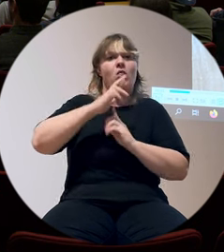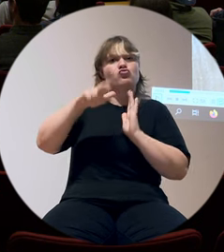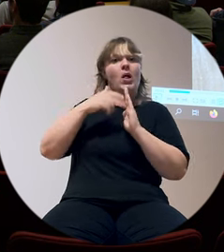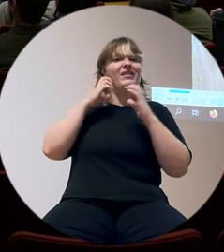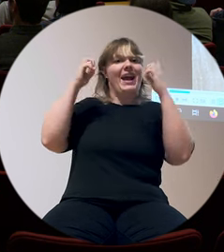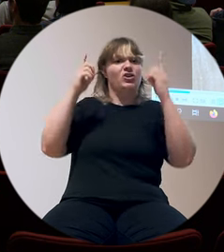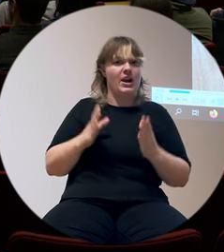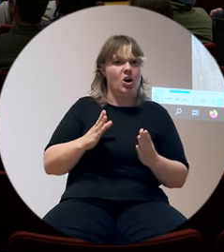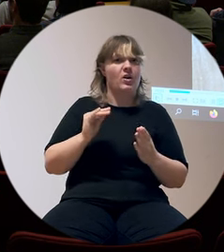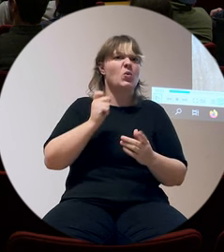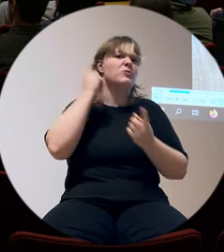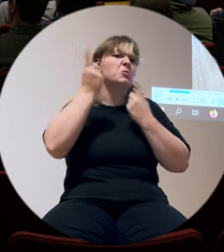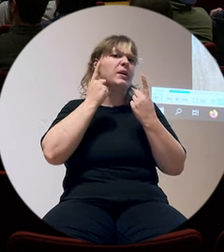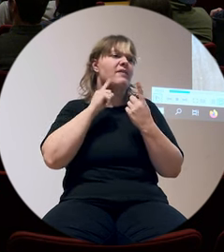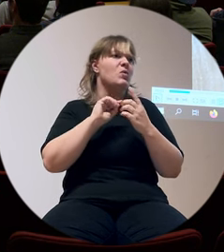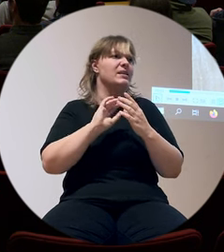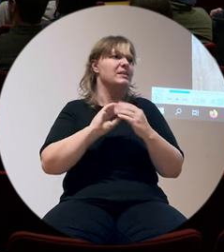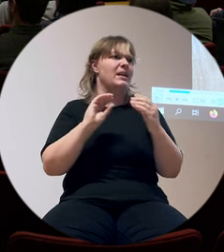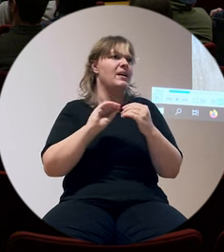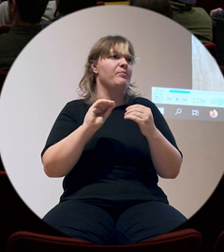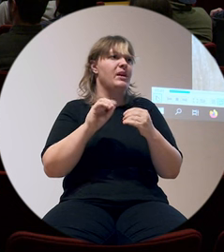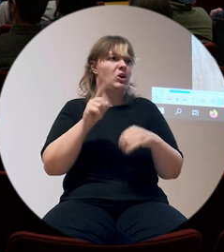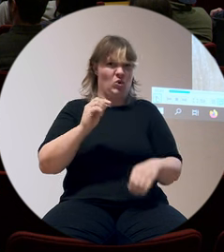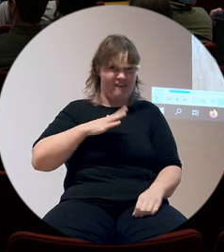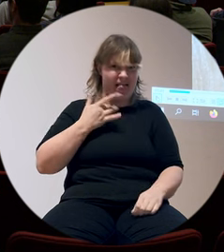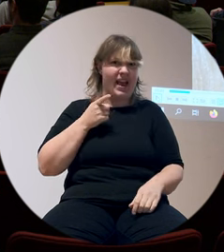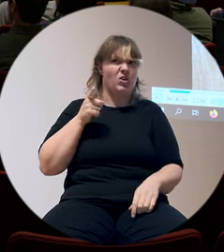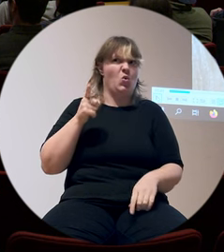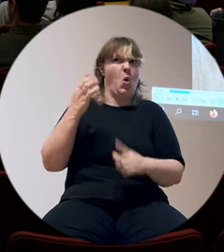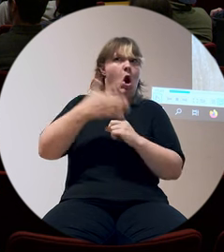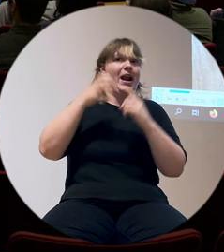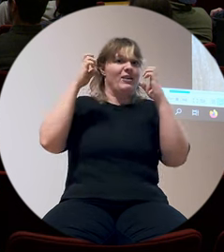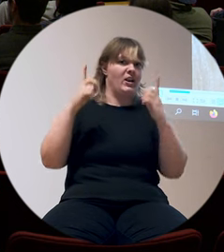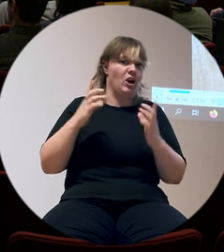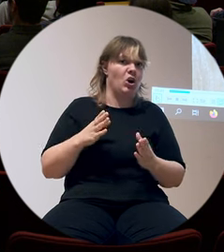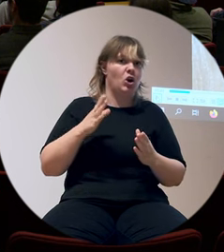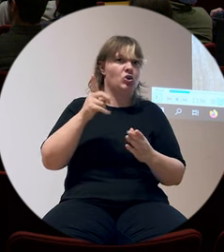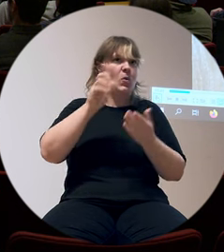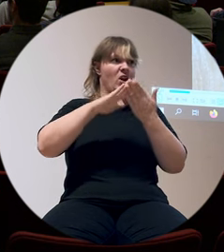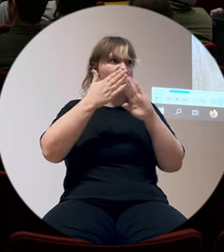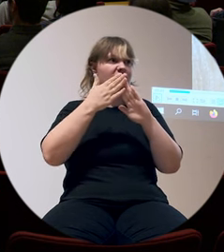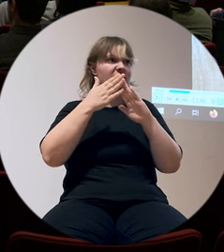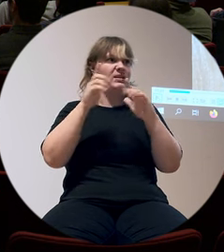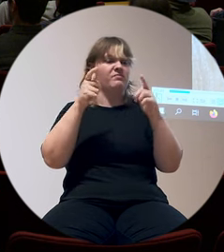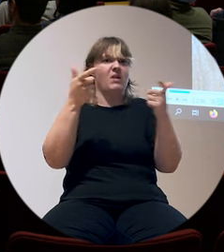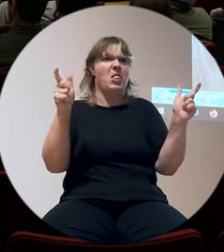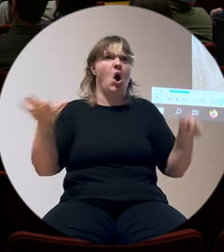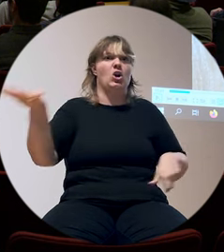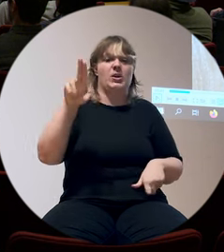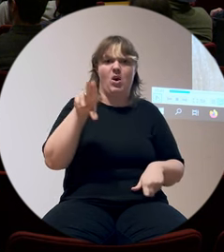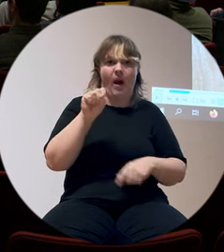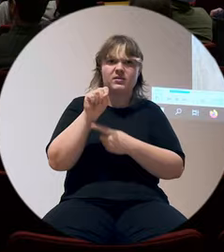I was wondering if you could speak on, do you feel like you're an educator to the communities at large here within the U.S.?